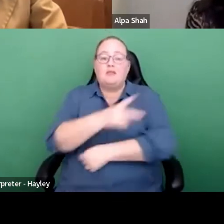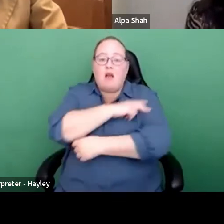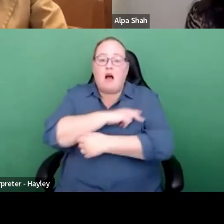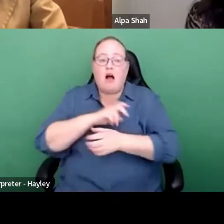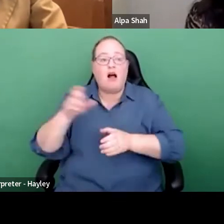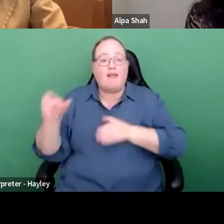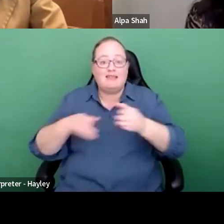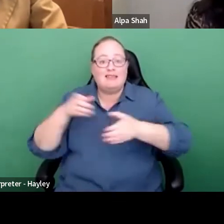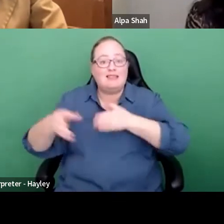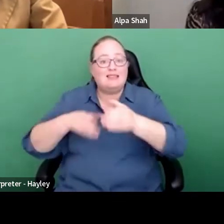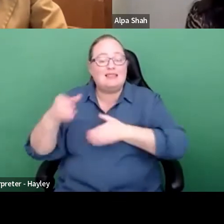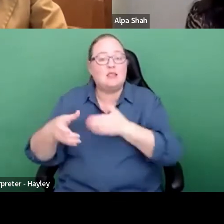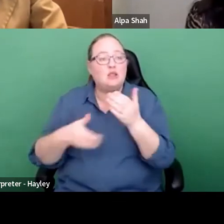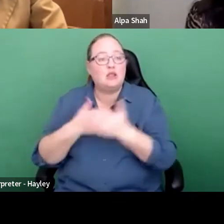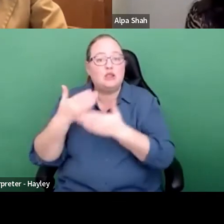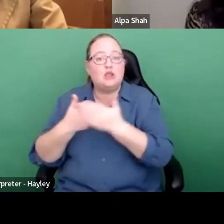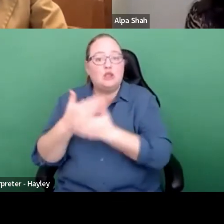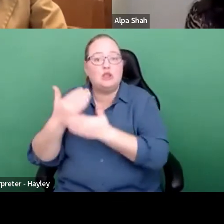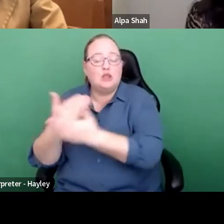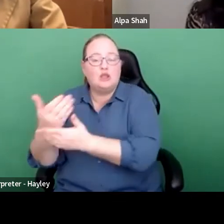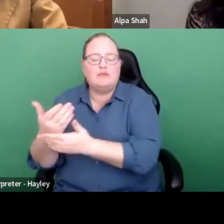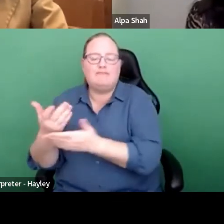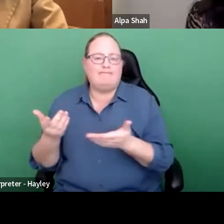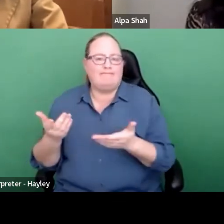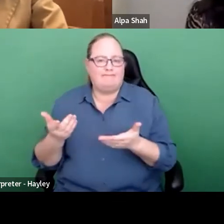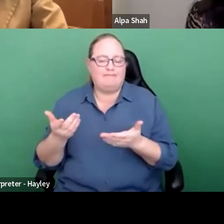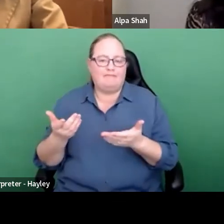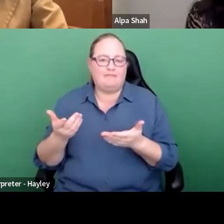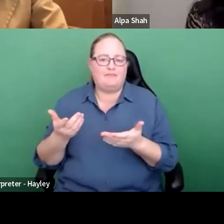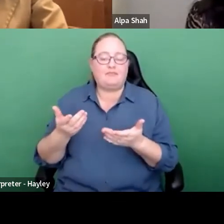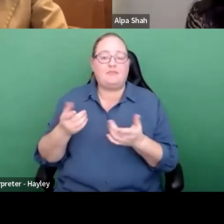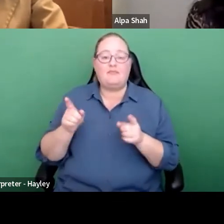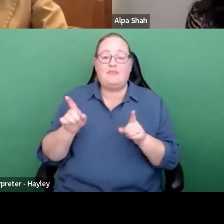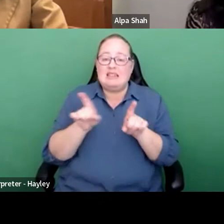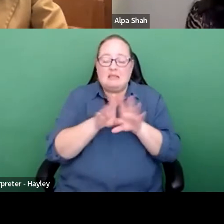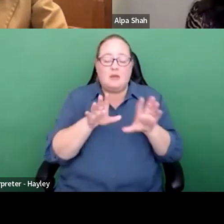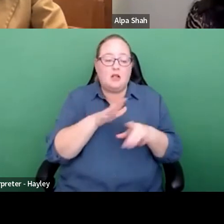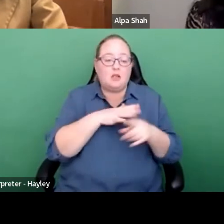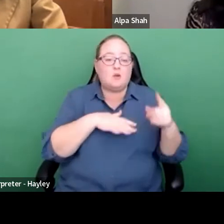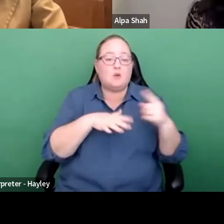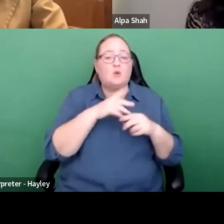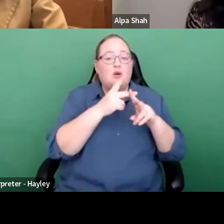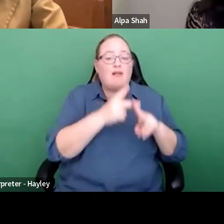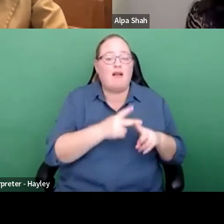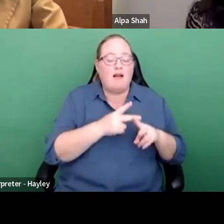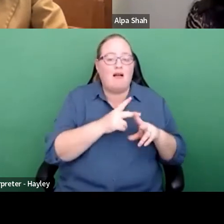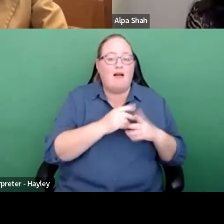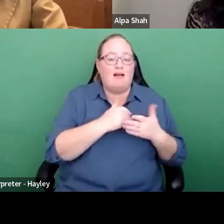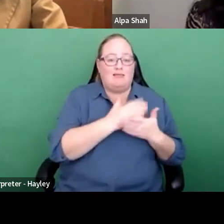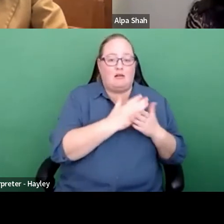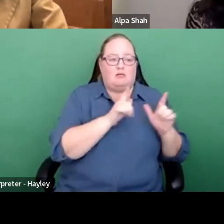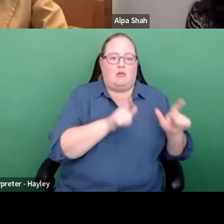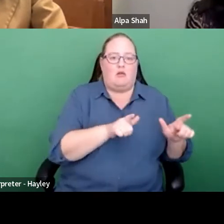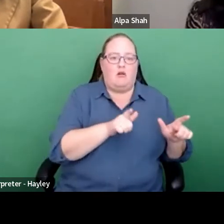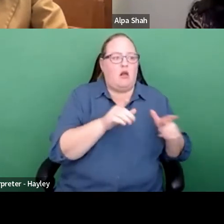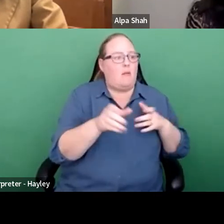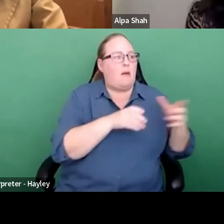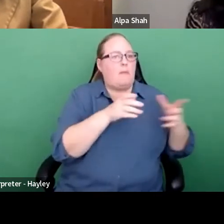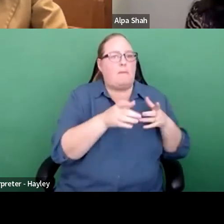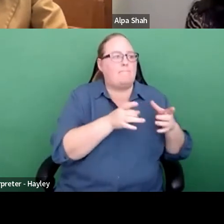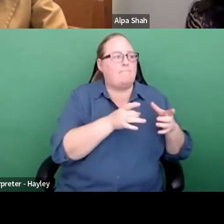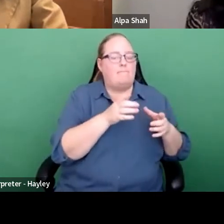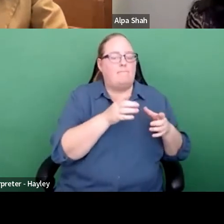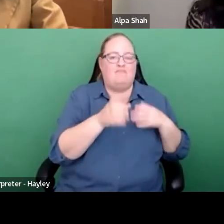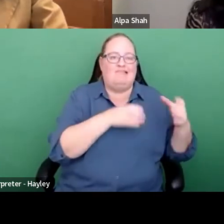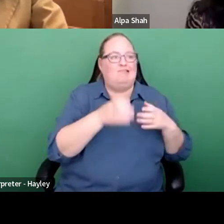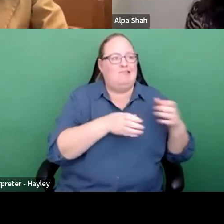working conditions in the UK homelessness sector mirrors the social care sector more widely. A lot of this is down to the unpredictable nature